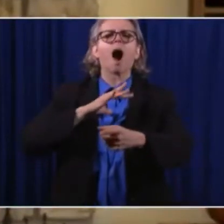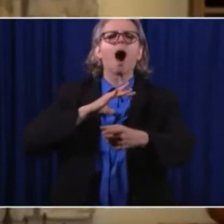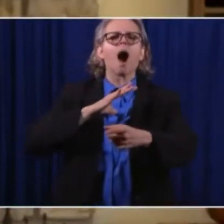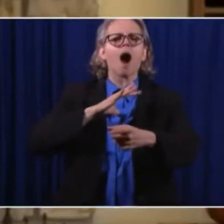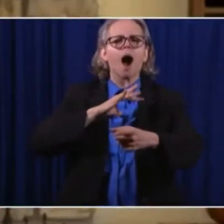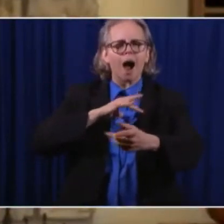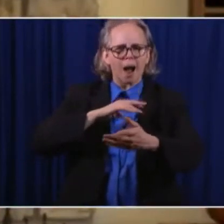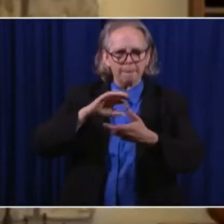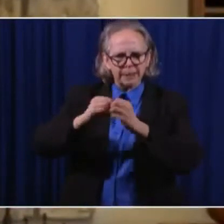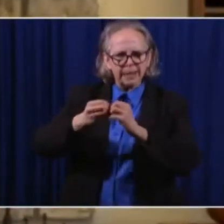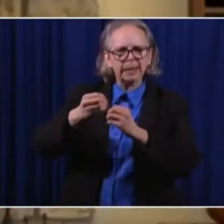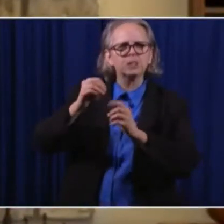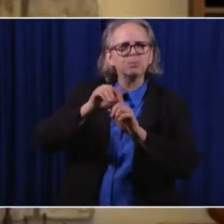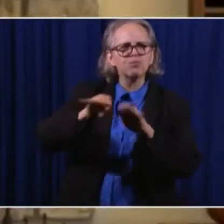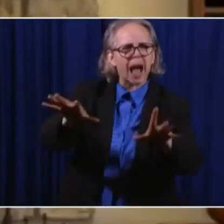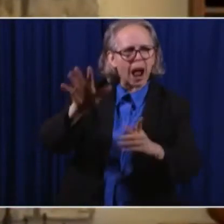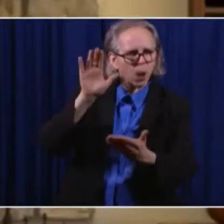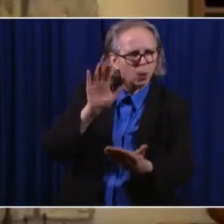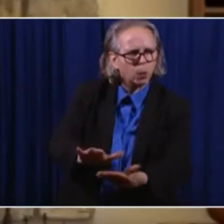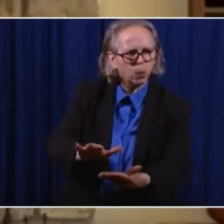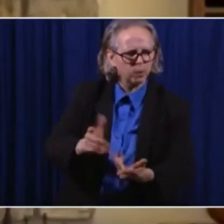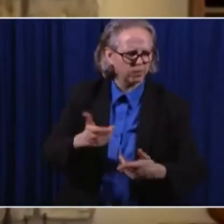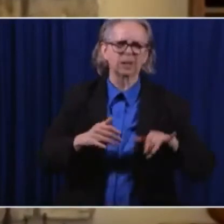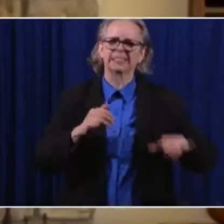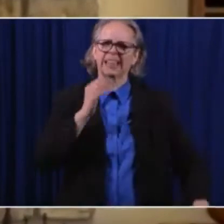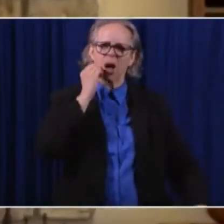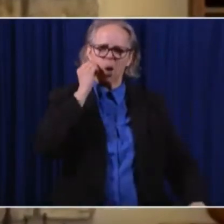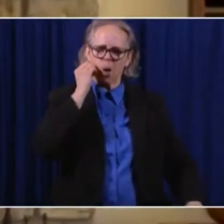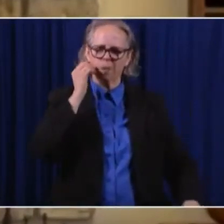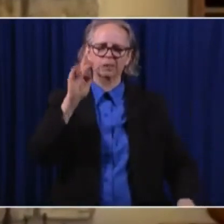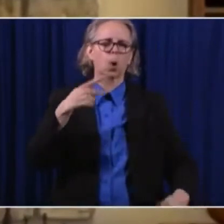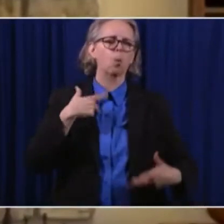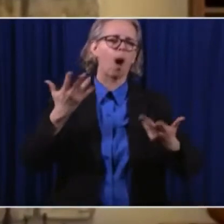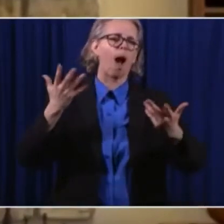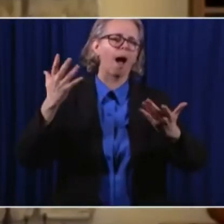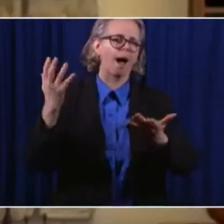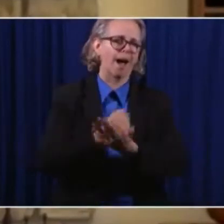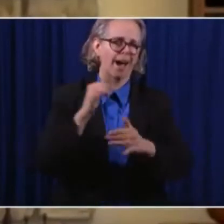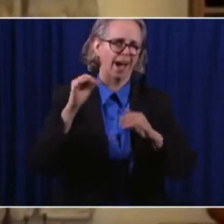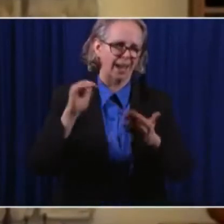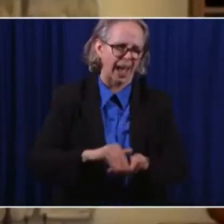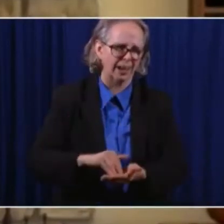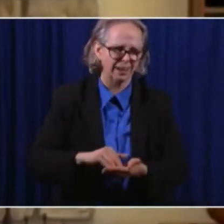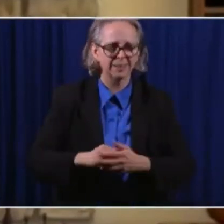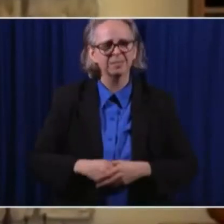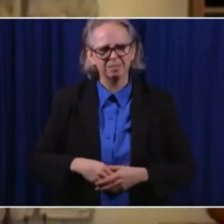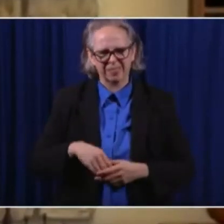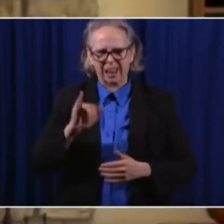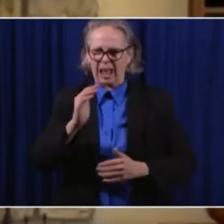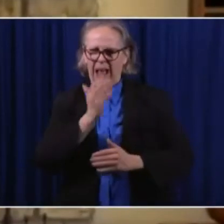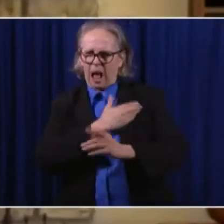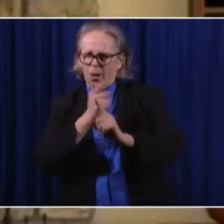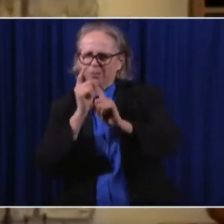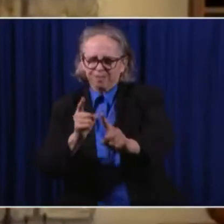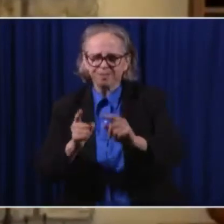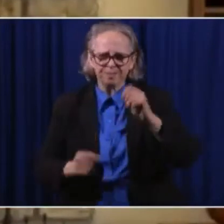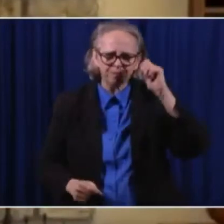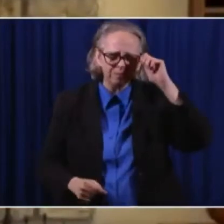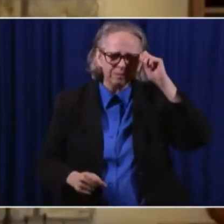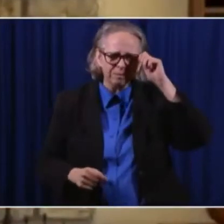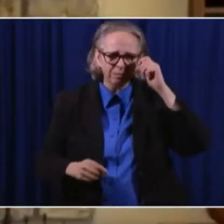whole idea is if you can slow these contacts down, that's going to go a long way to slow